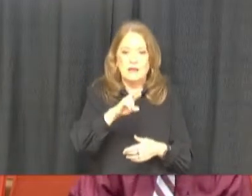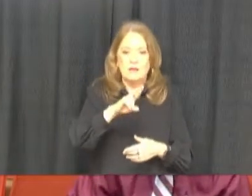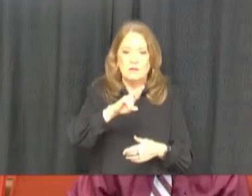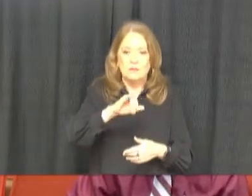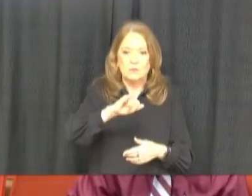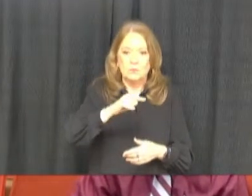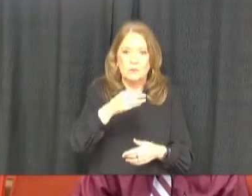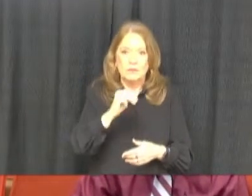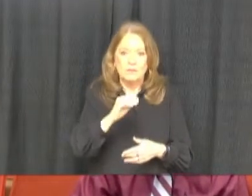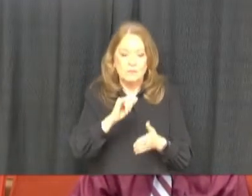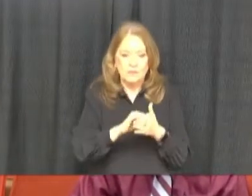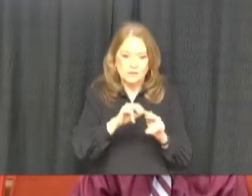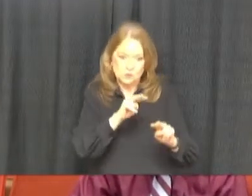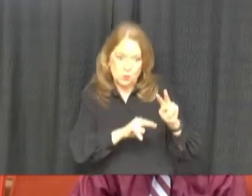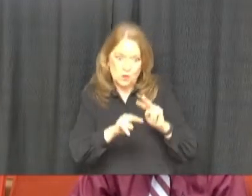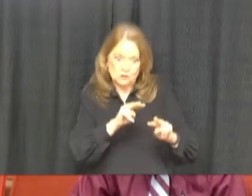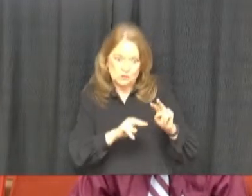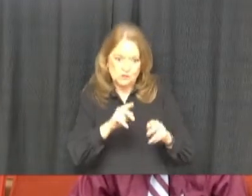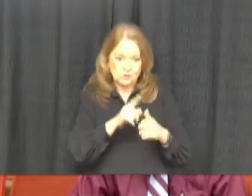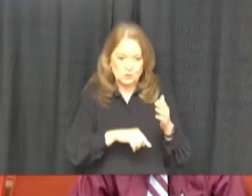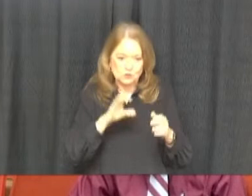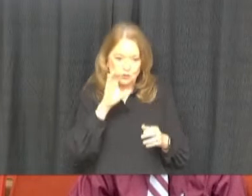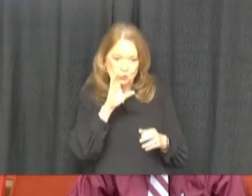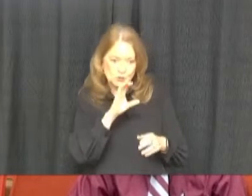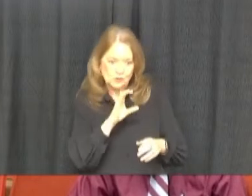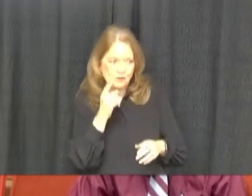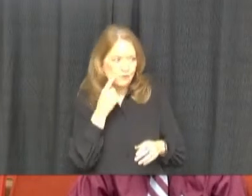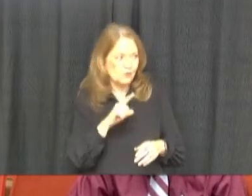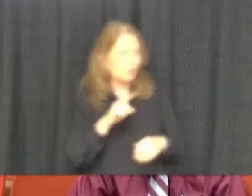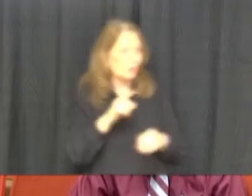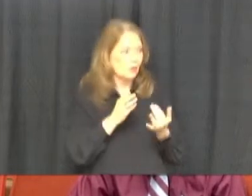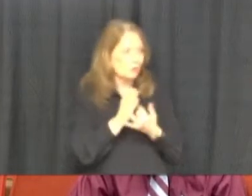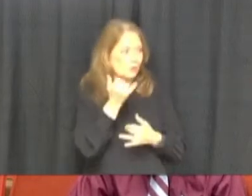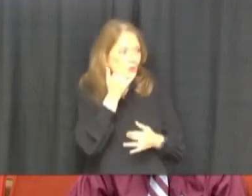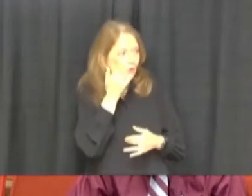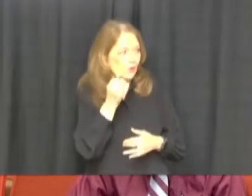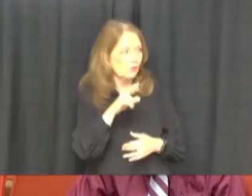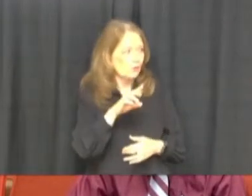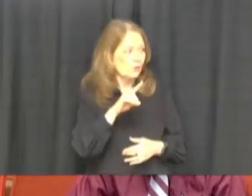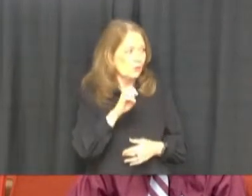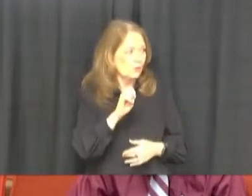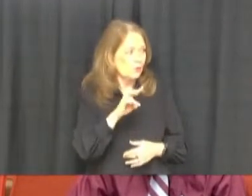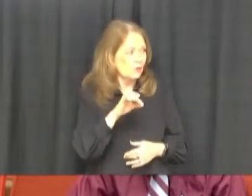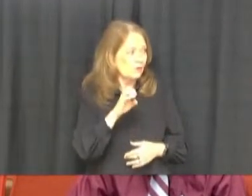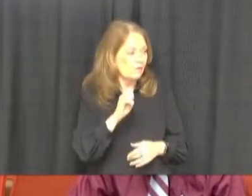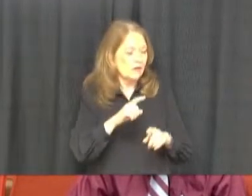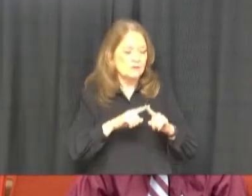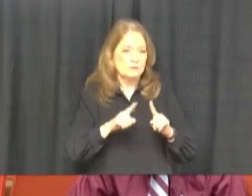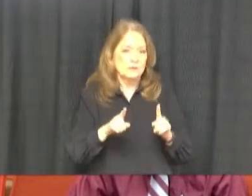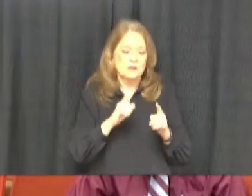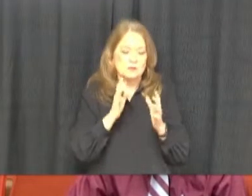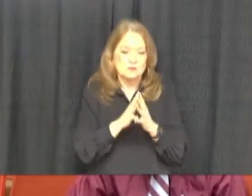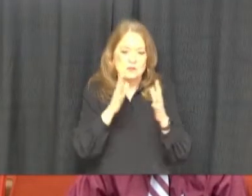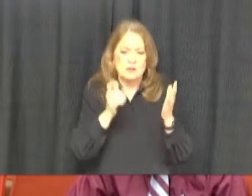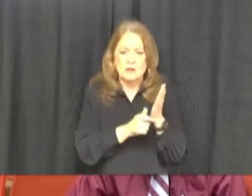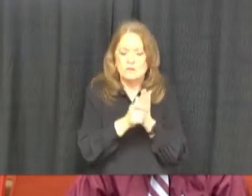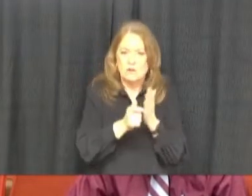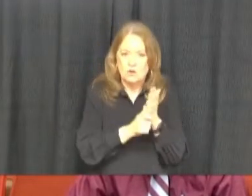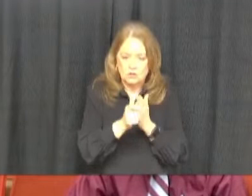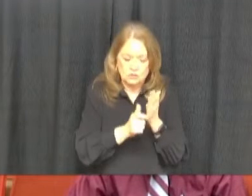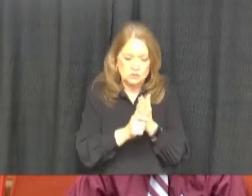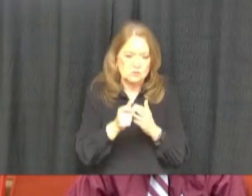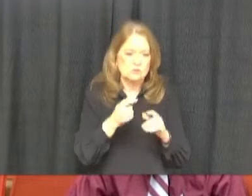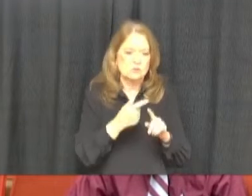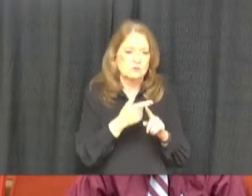Googling that knows what you're looking at by phone or your device. But there are a number of articles out there,